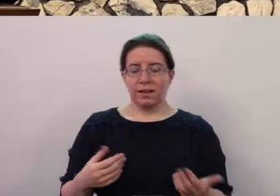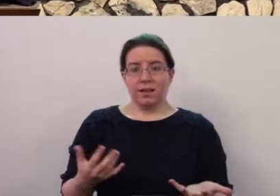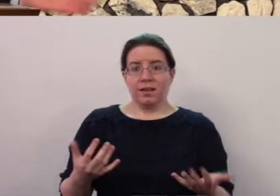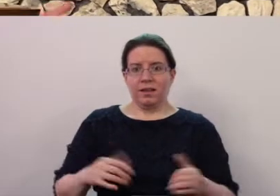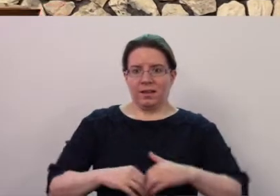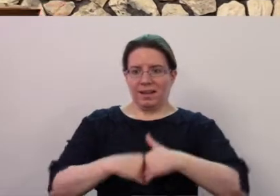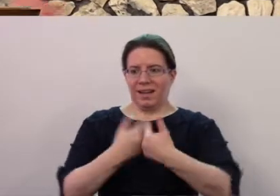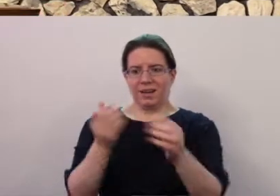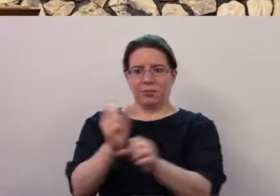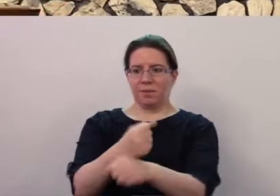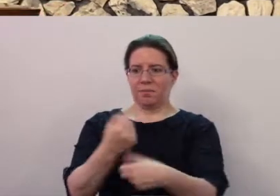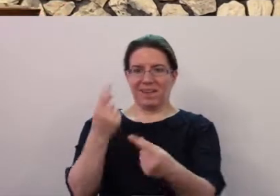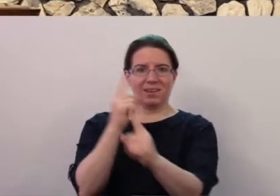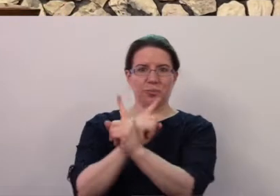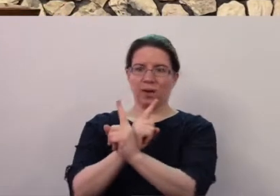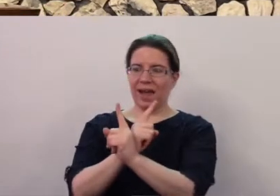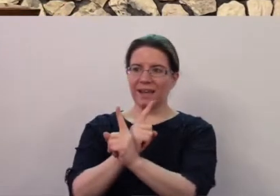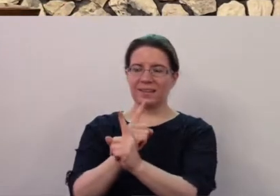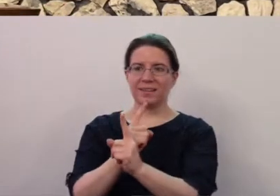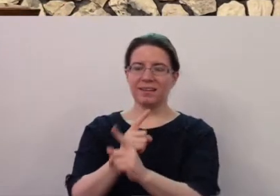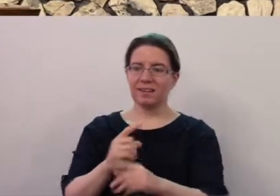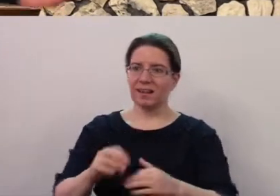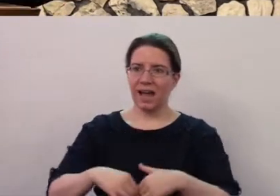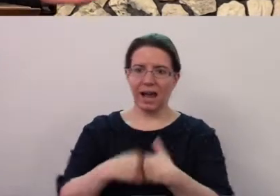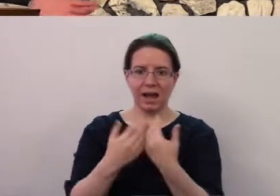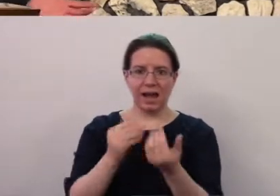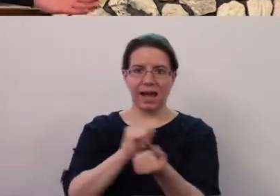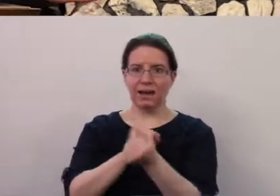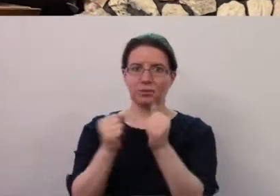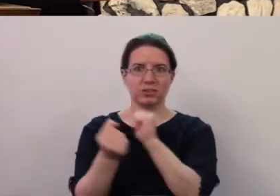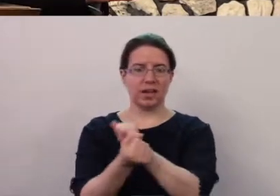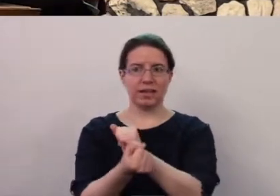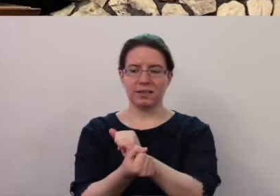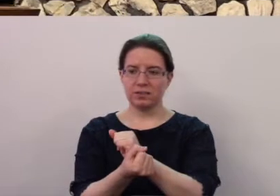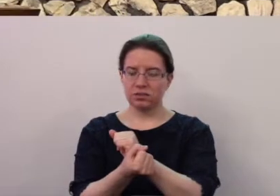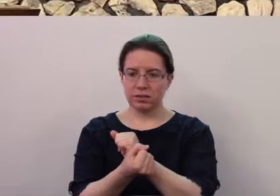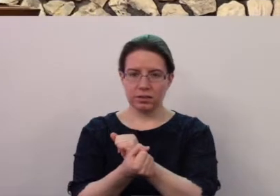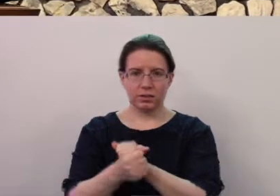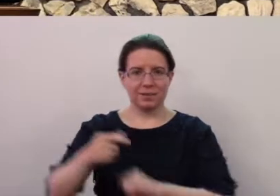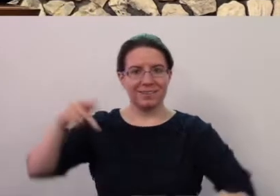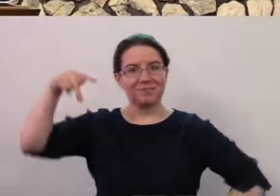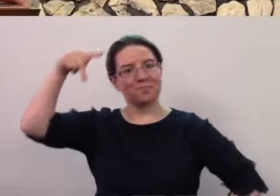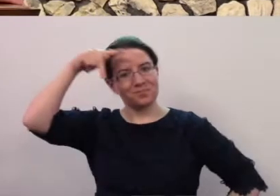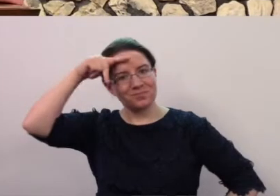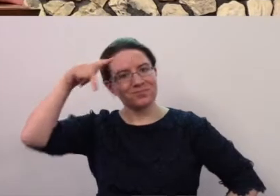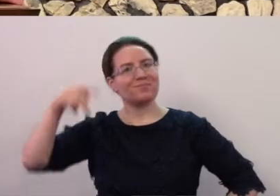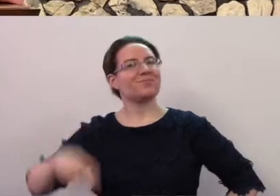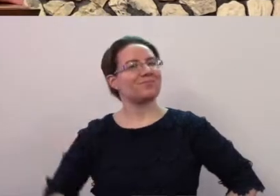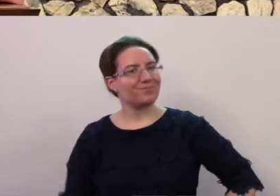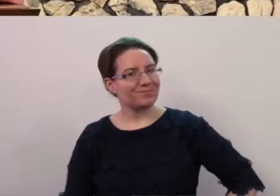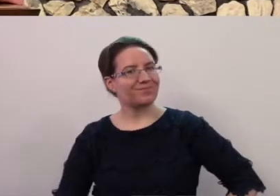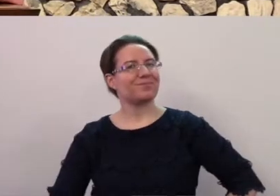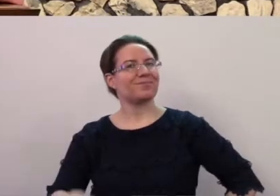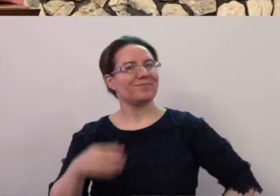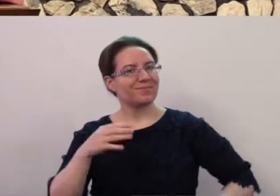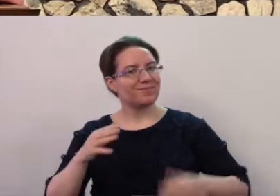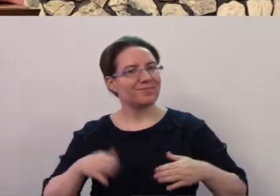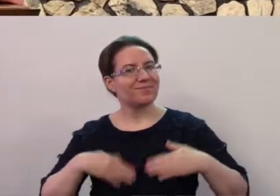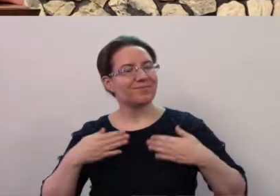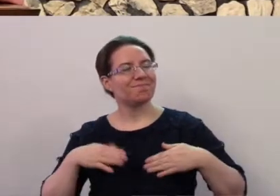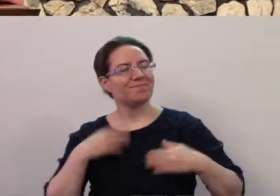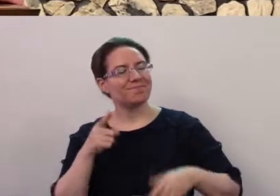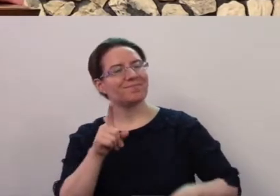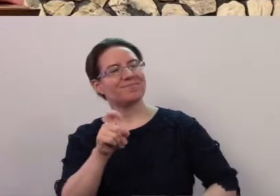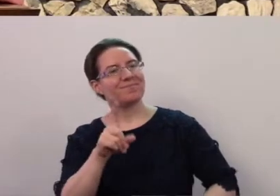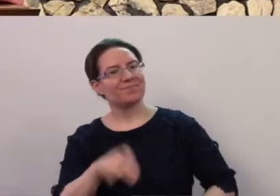sin. What shall we do? How can we get this right? How can we turn around and be different? And Peter said,